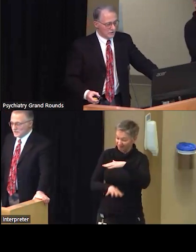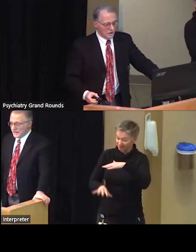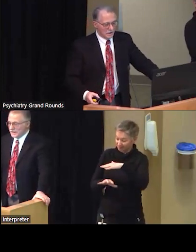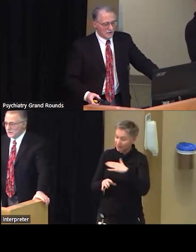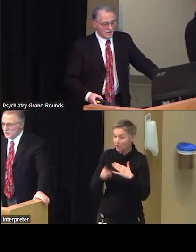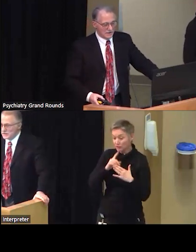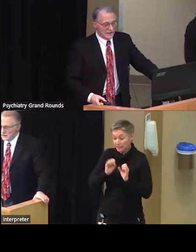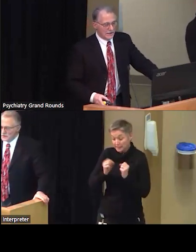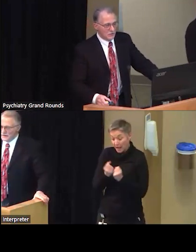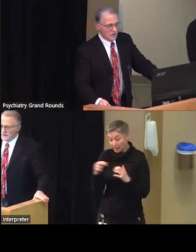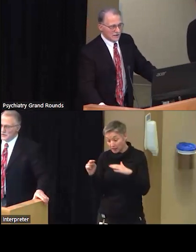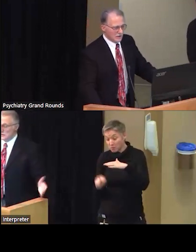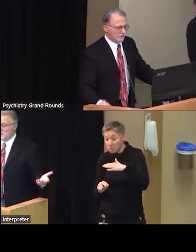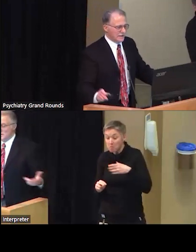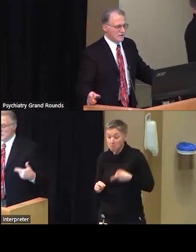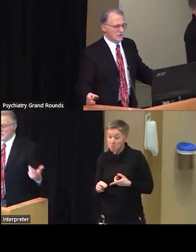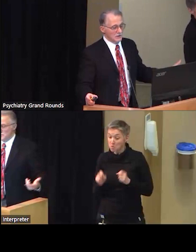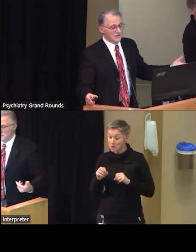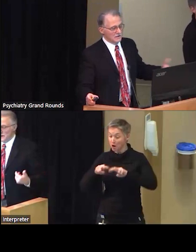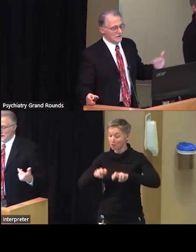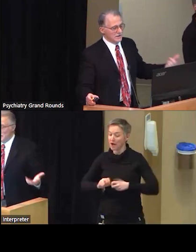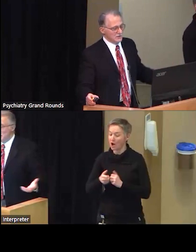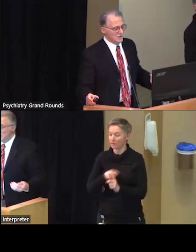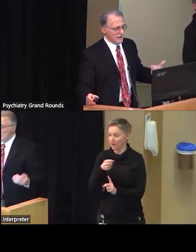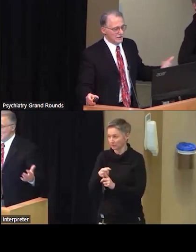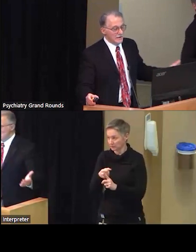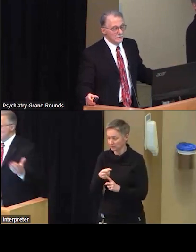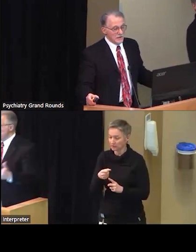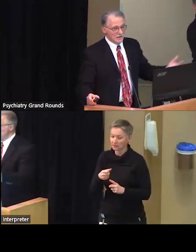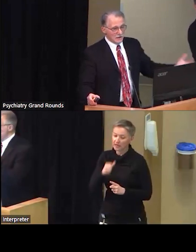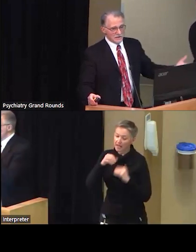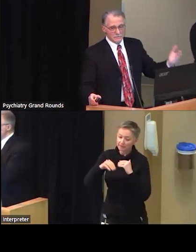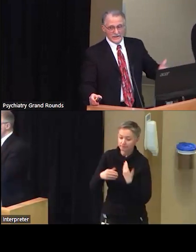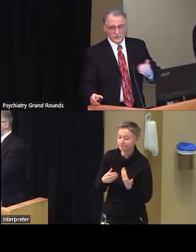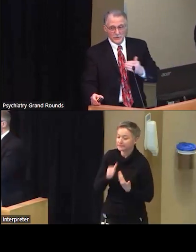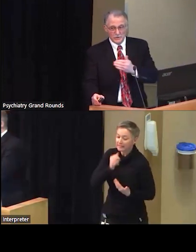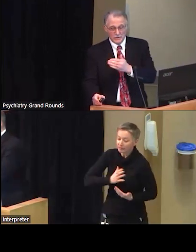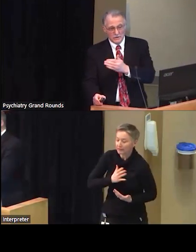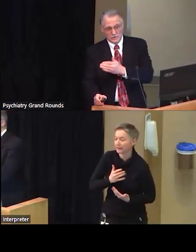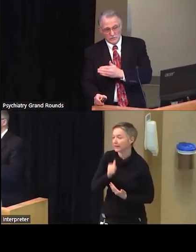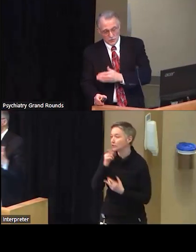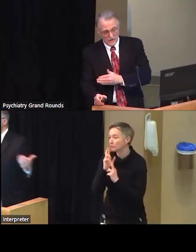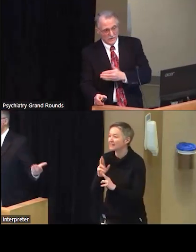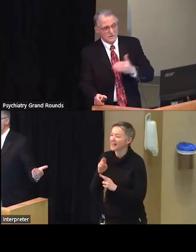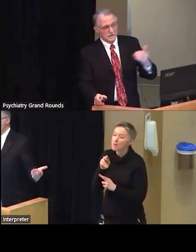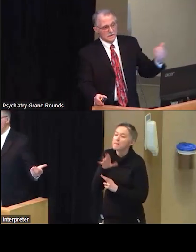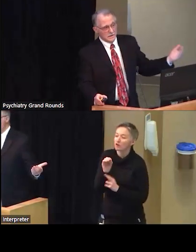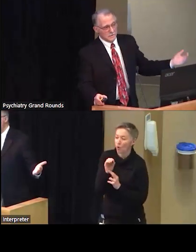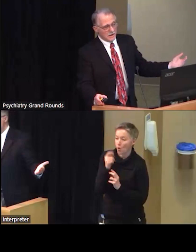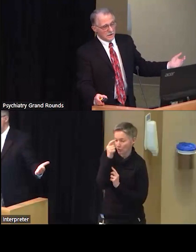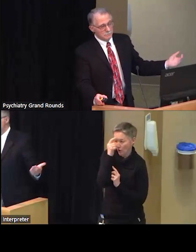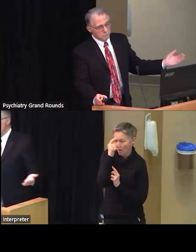of view society and how it's affecting to us. So incivility, disrespect, causing micro